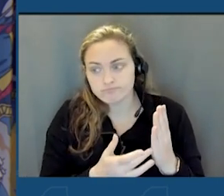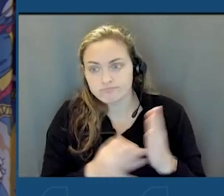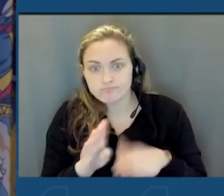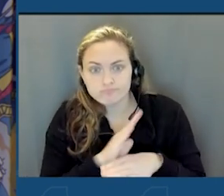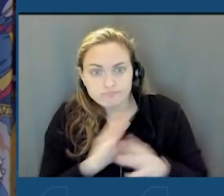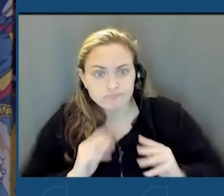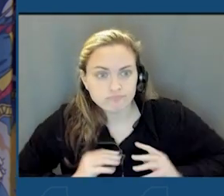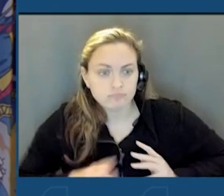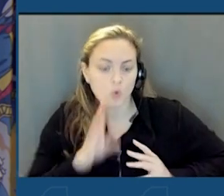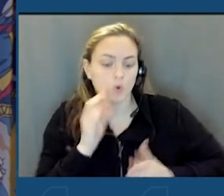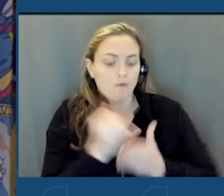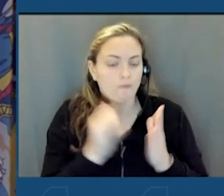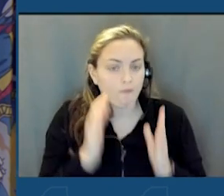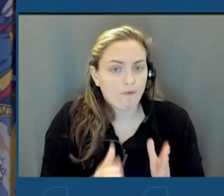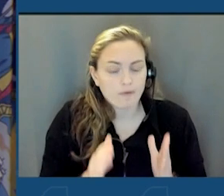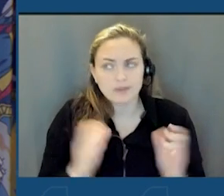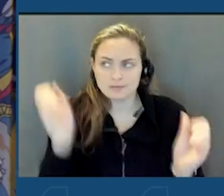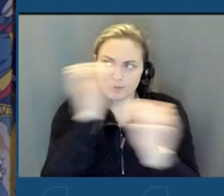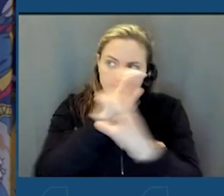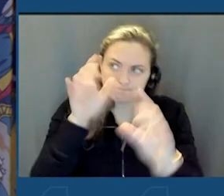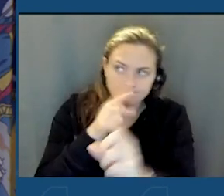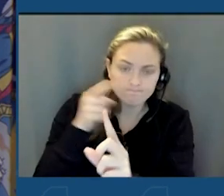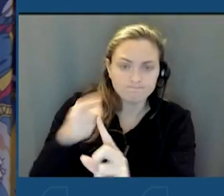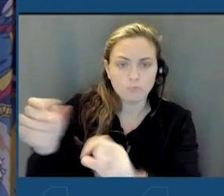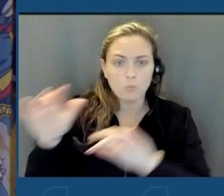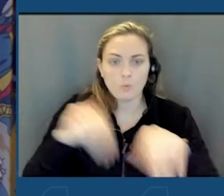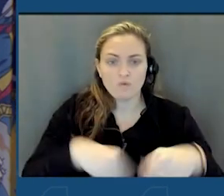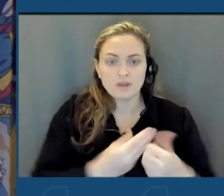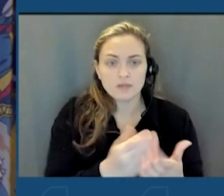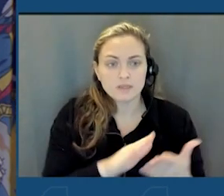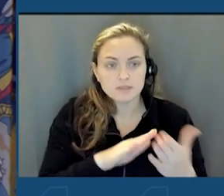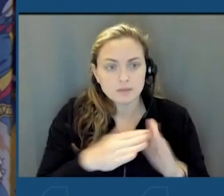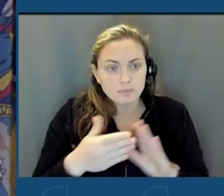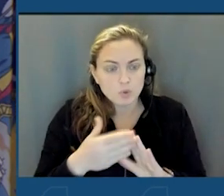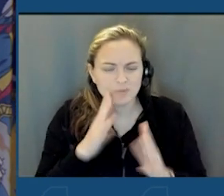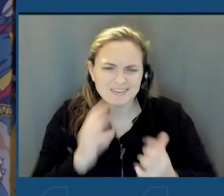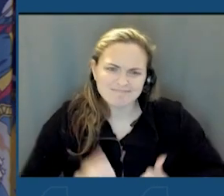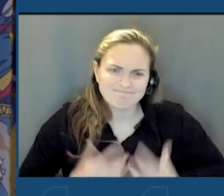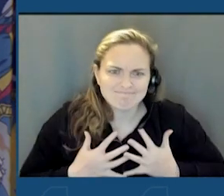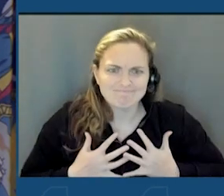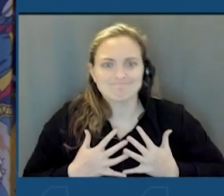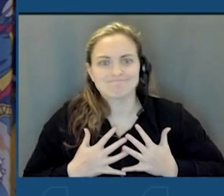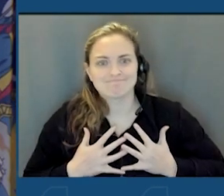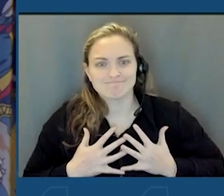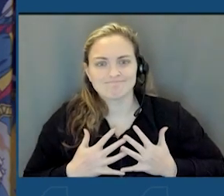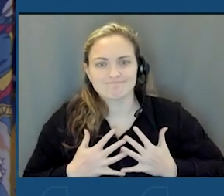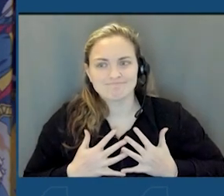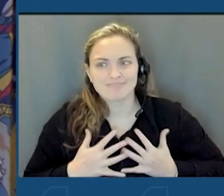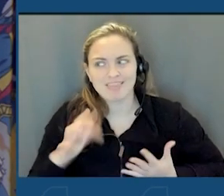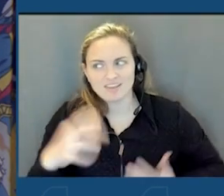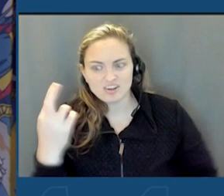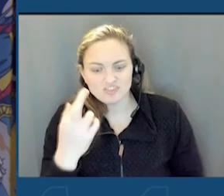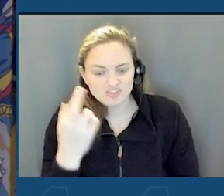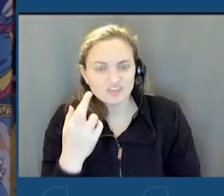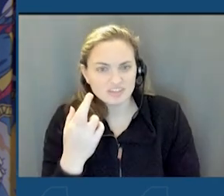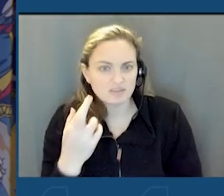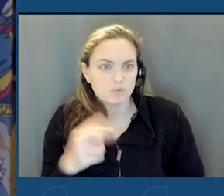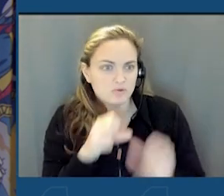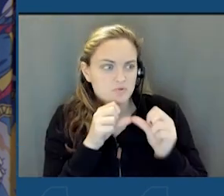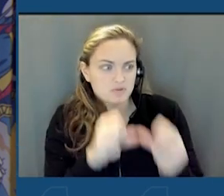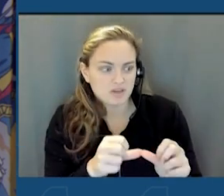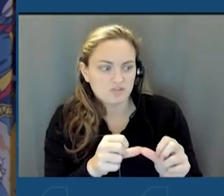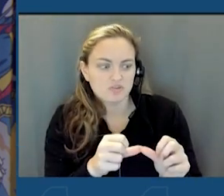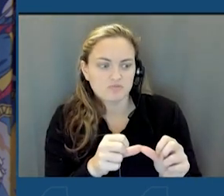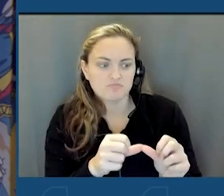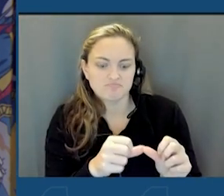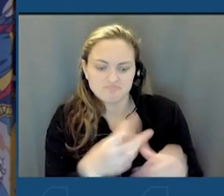young artists are congregating to this community because it's so alive. And that's why we want to continue making this part